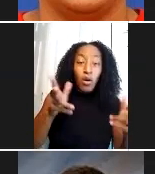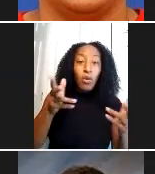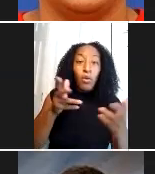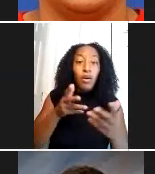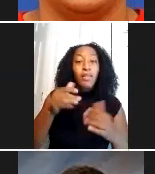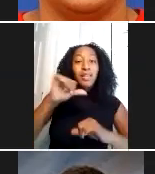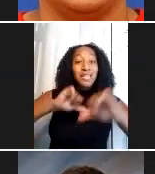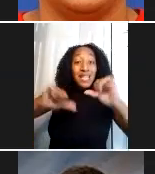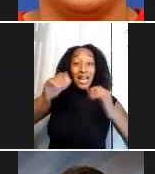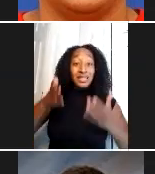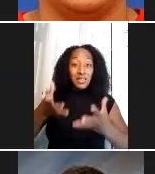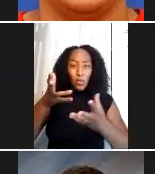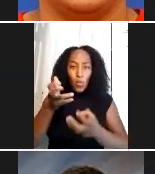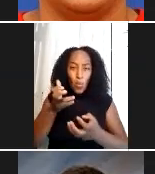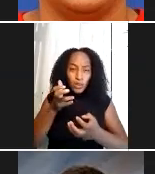investigate or research.